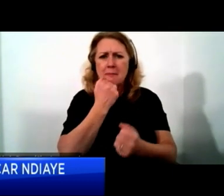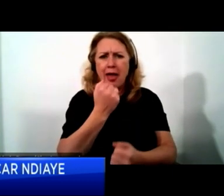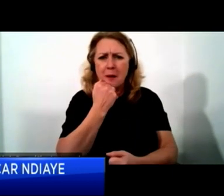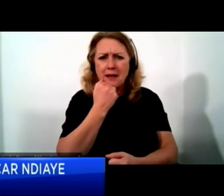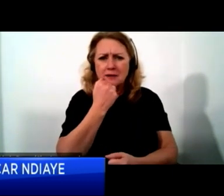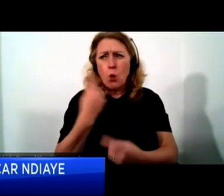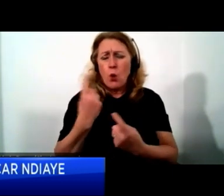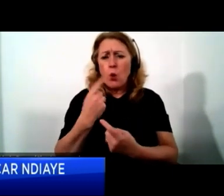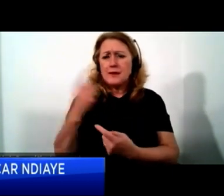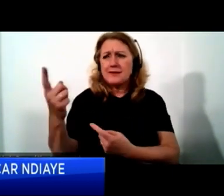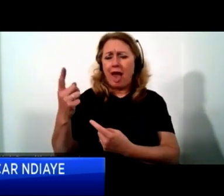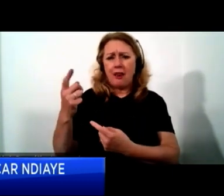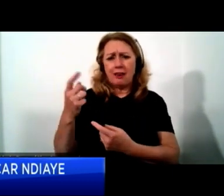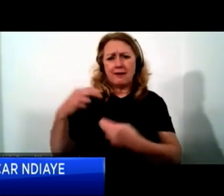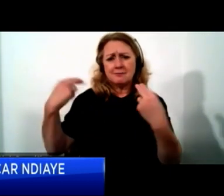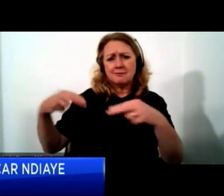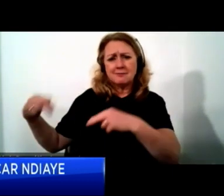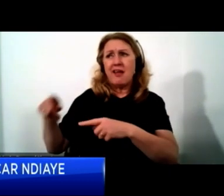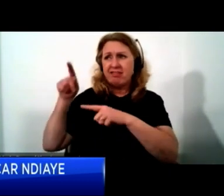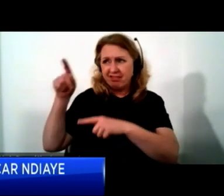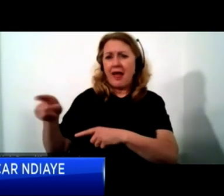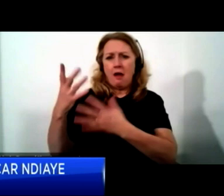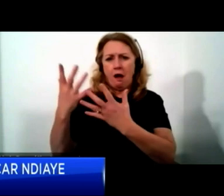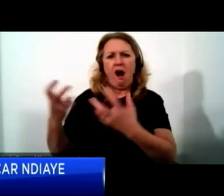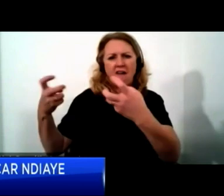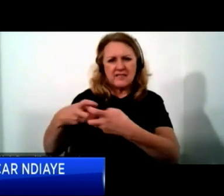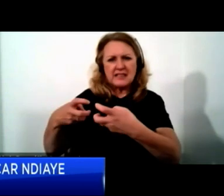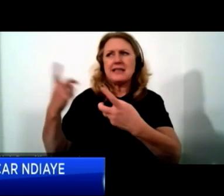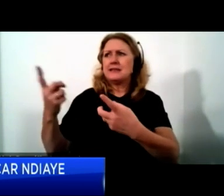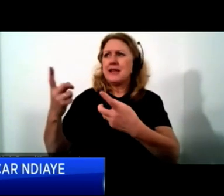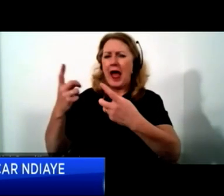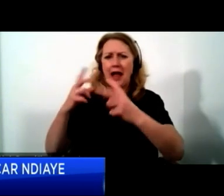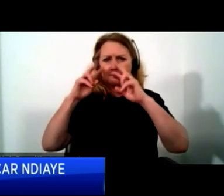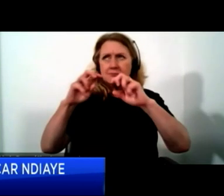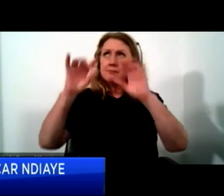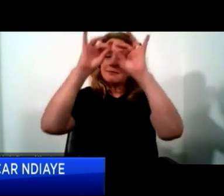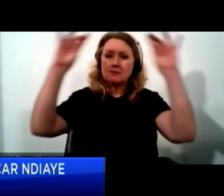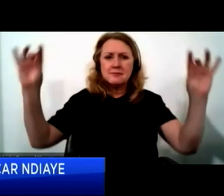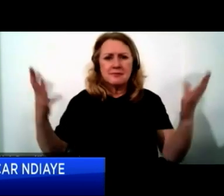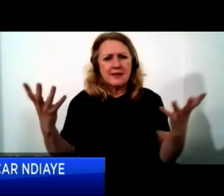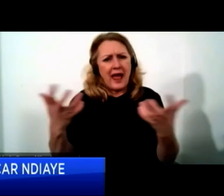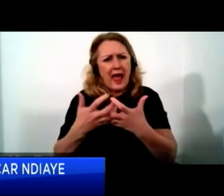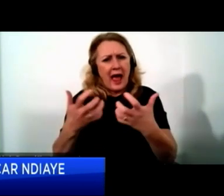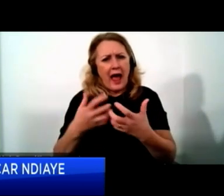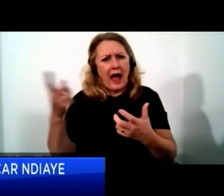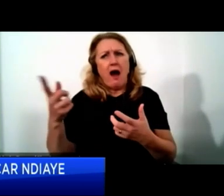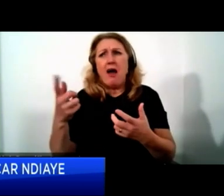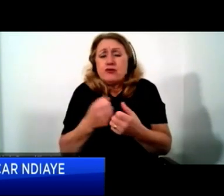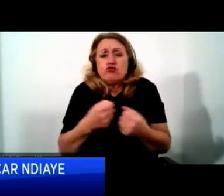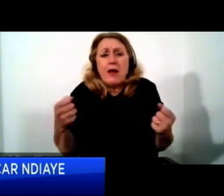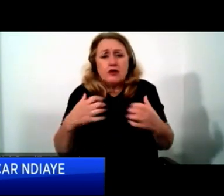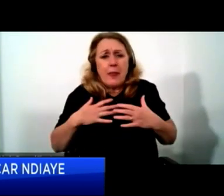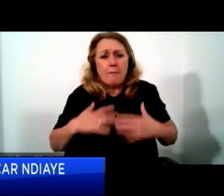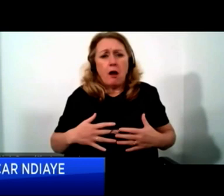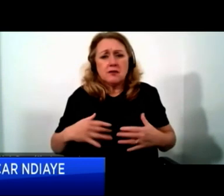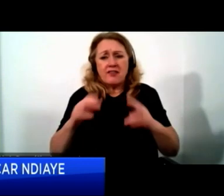our choreographers that they are also physicists and astronomers, stretching the engineering of the body beyond the house of the soul to